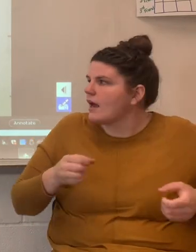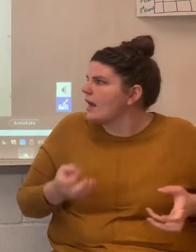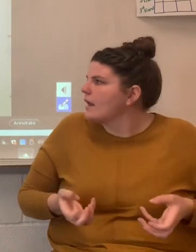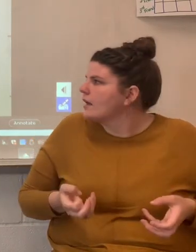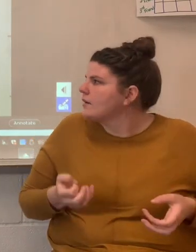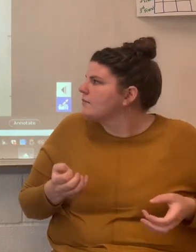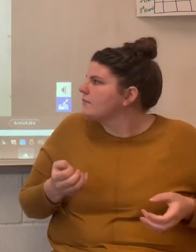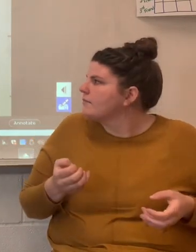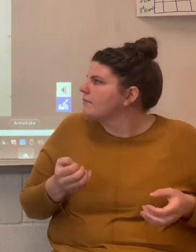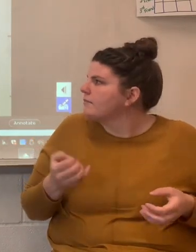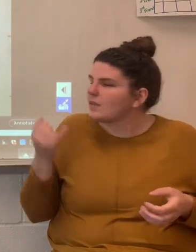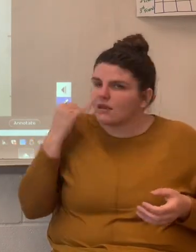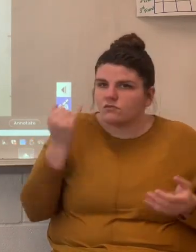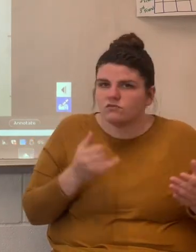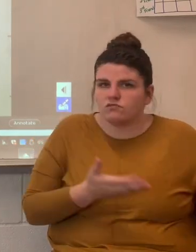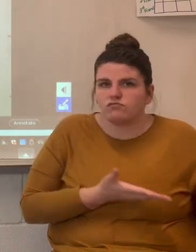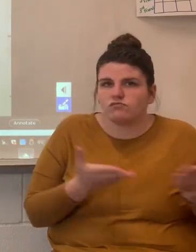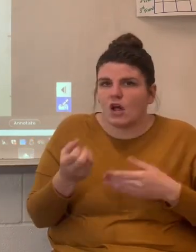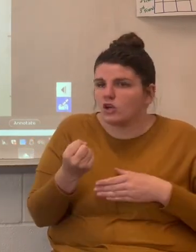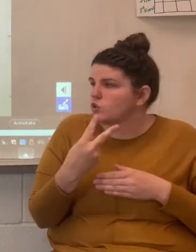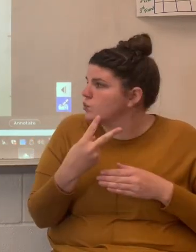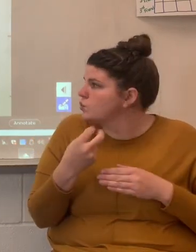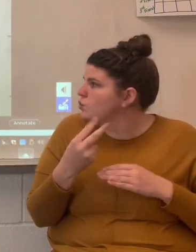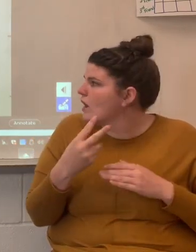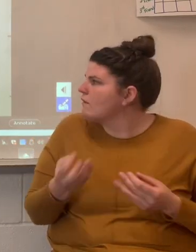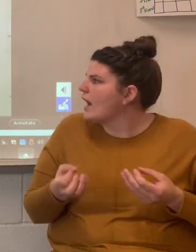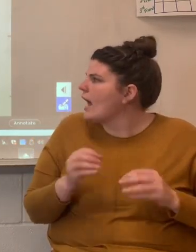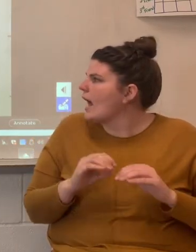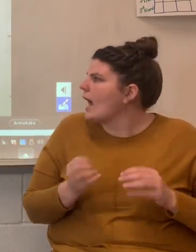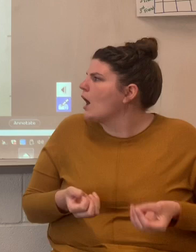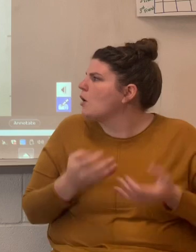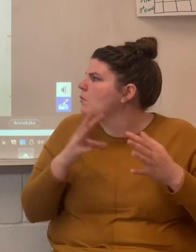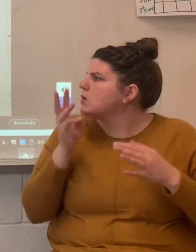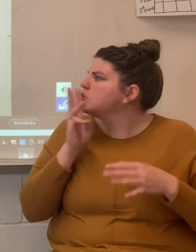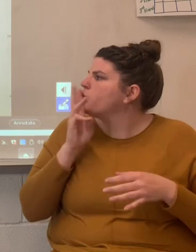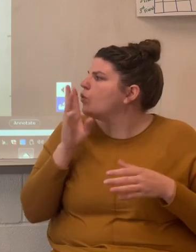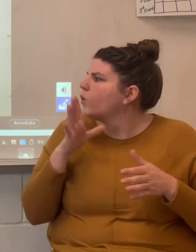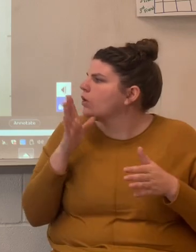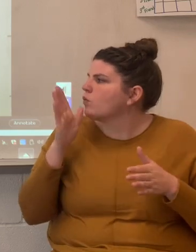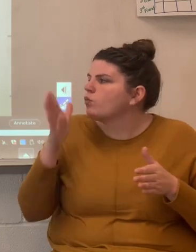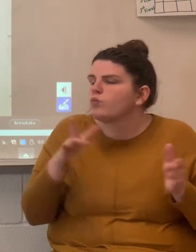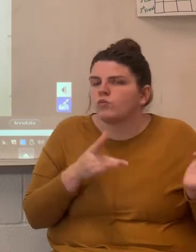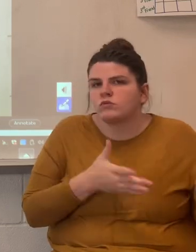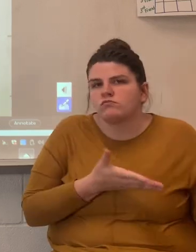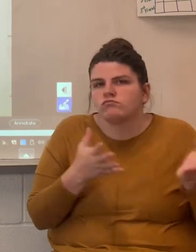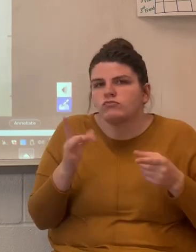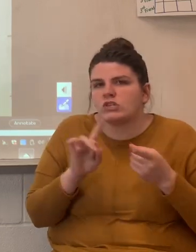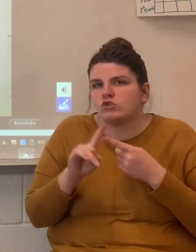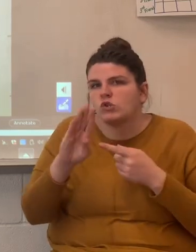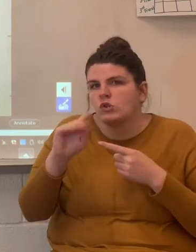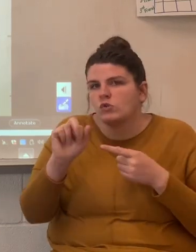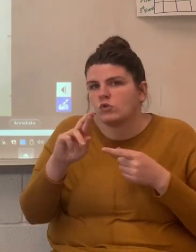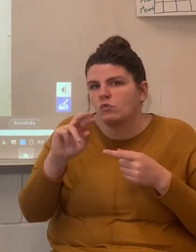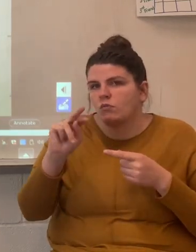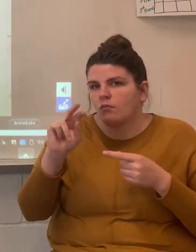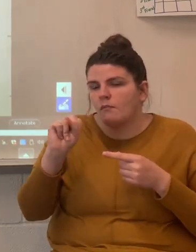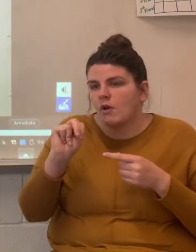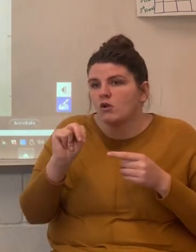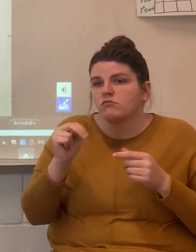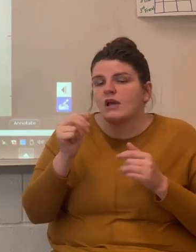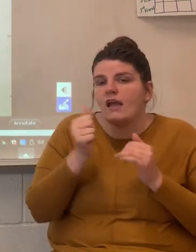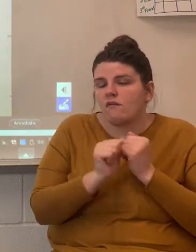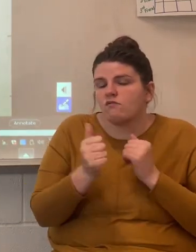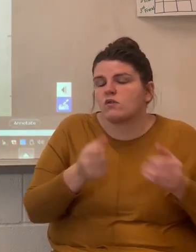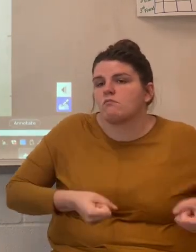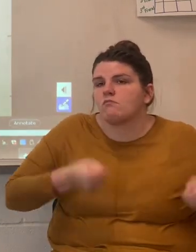to have 7 and 8 gallons of water in them. So if I take that, I'm going to